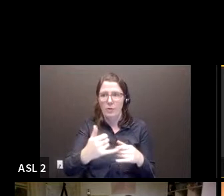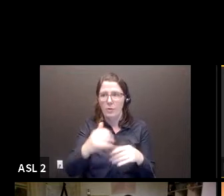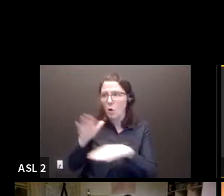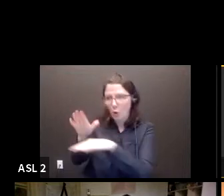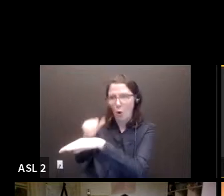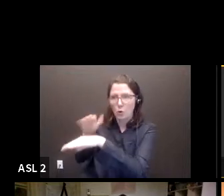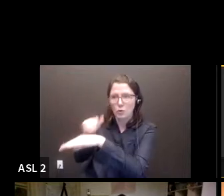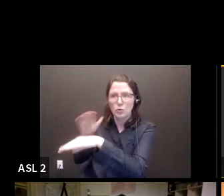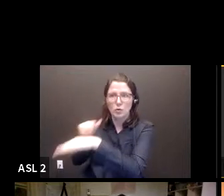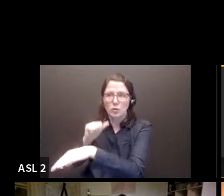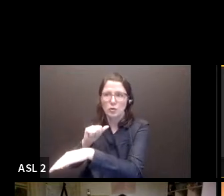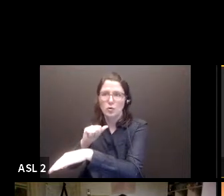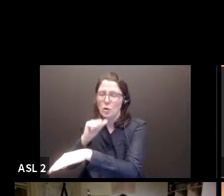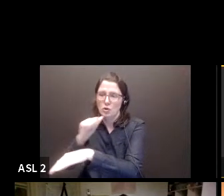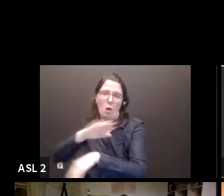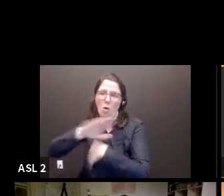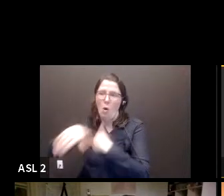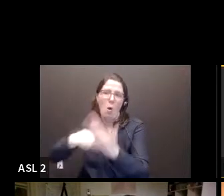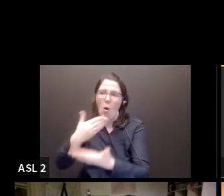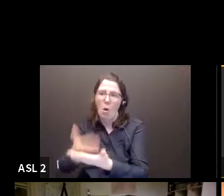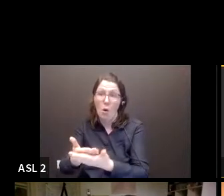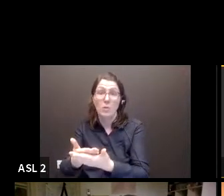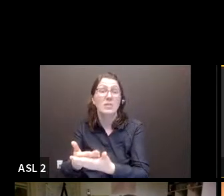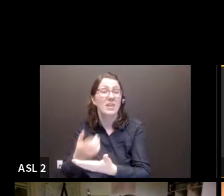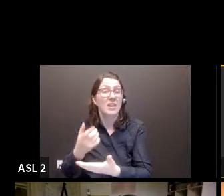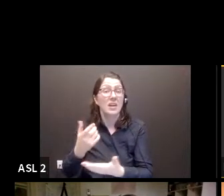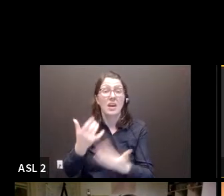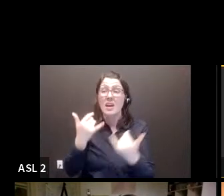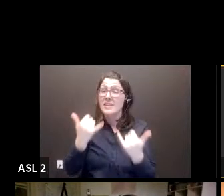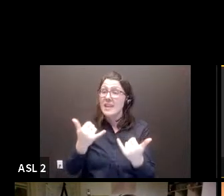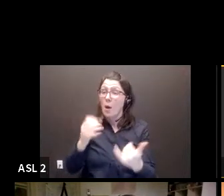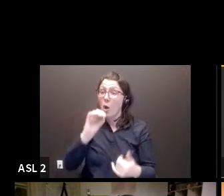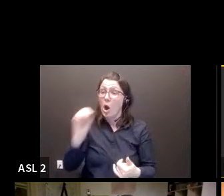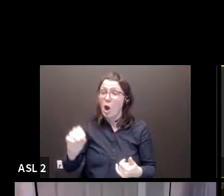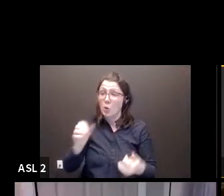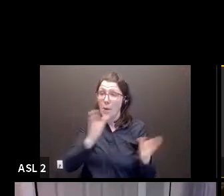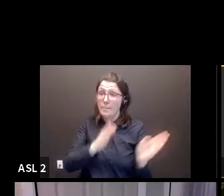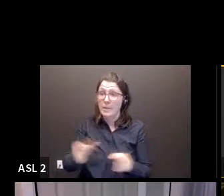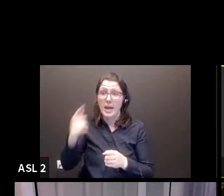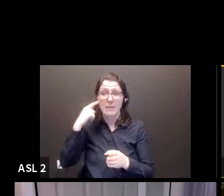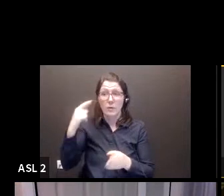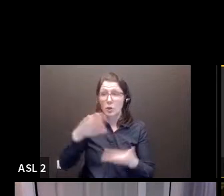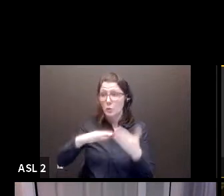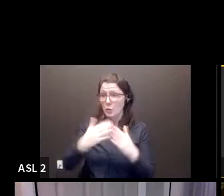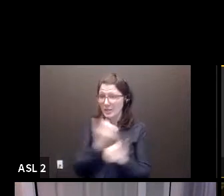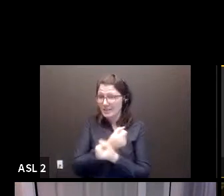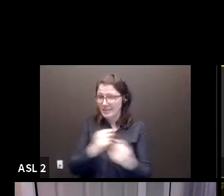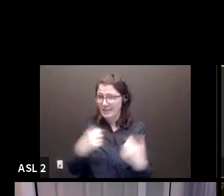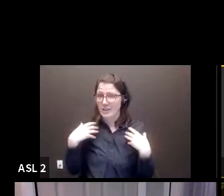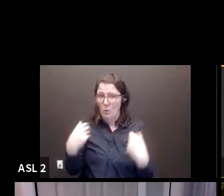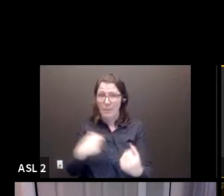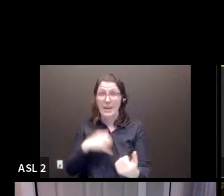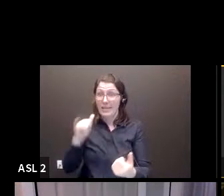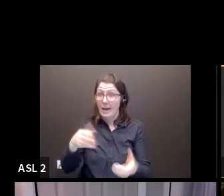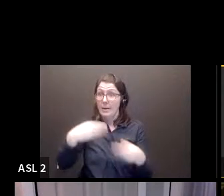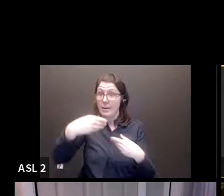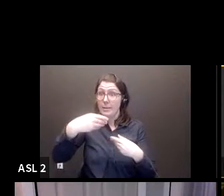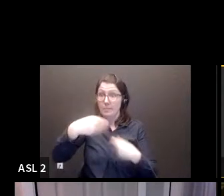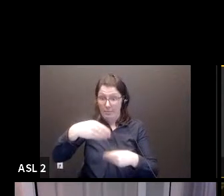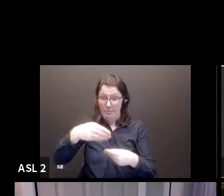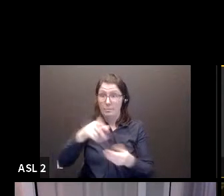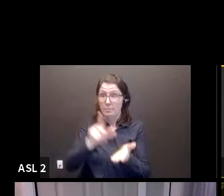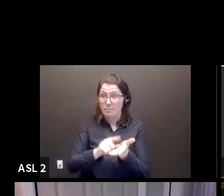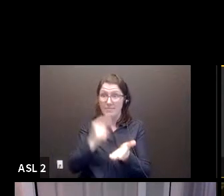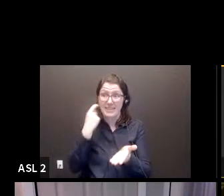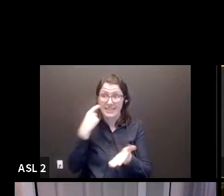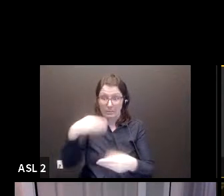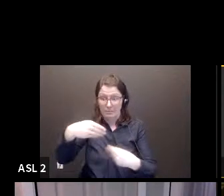informed the now approved community safety well-being plan for the city of ottawa the cswb staff are actually looking at the denver star